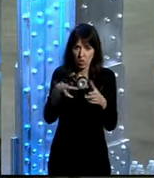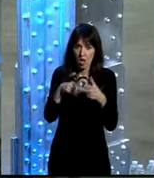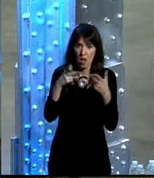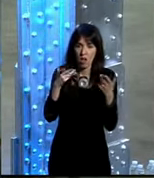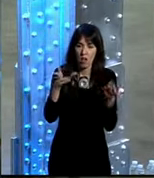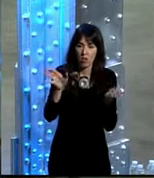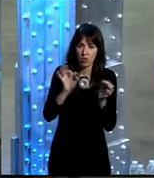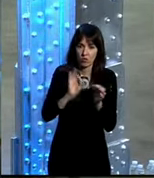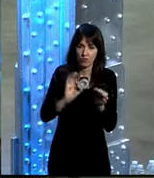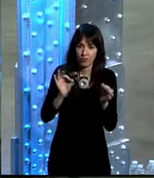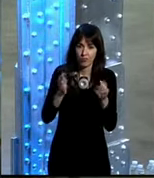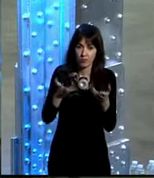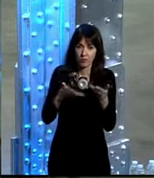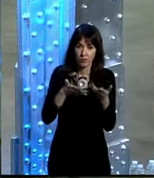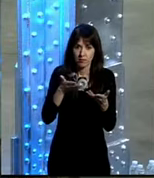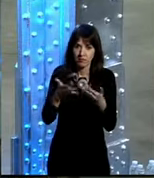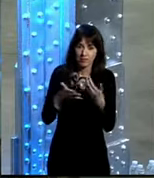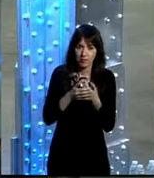with social issues and